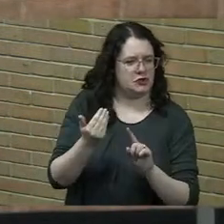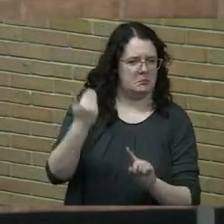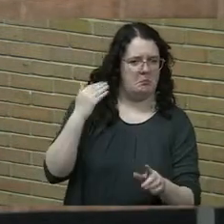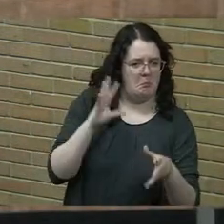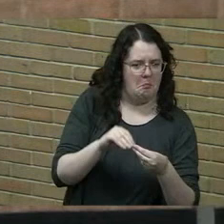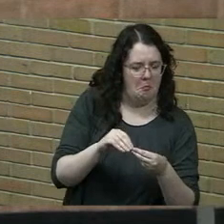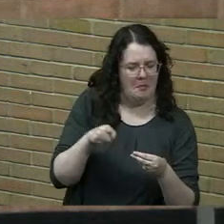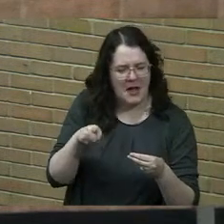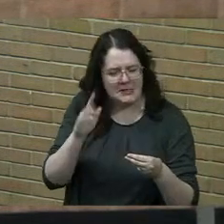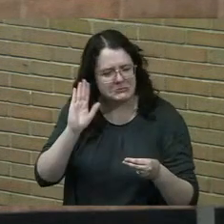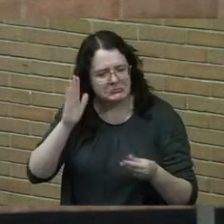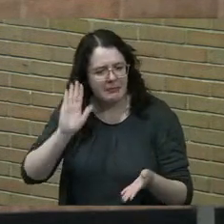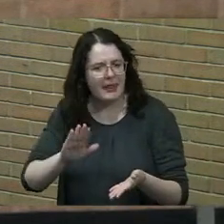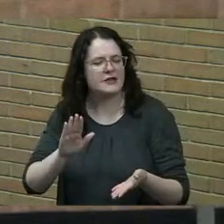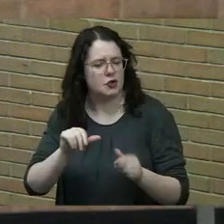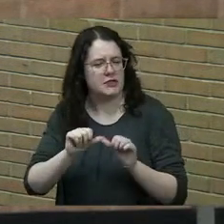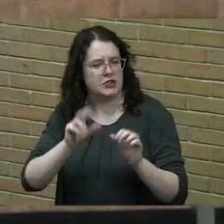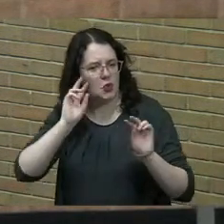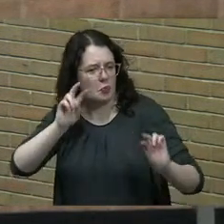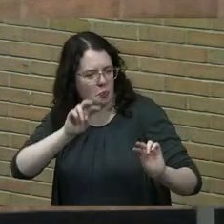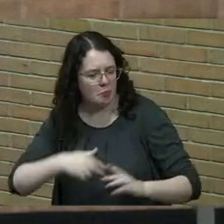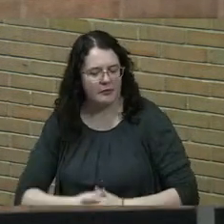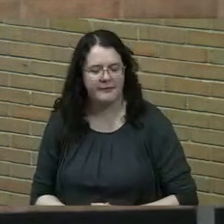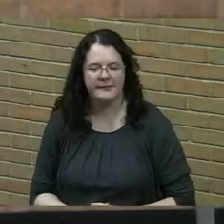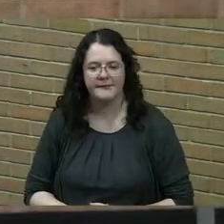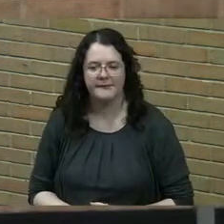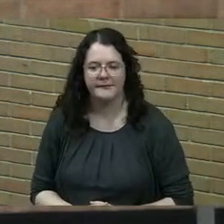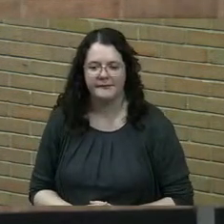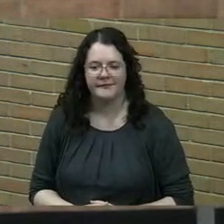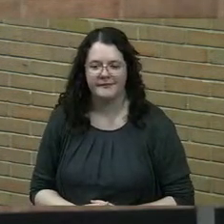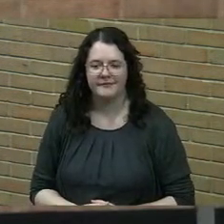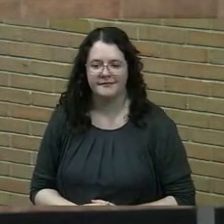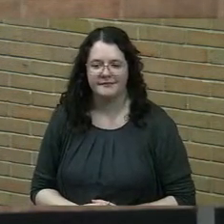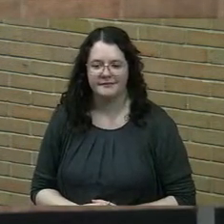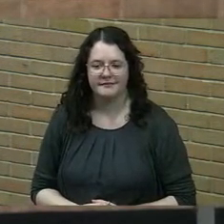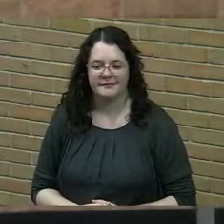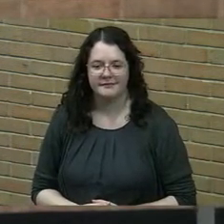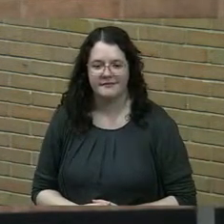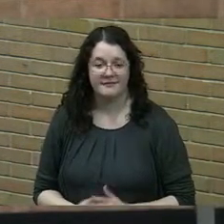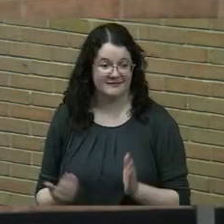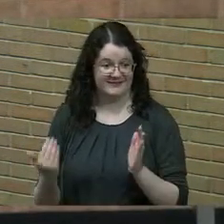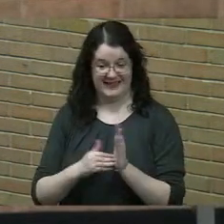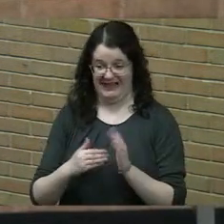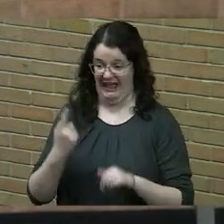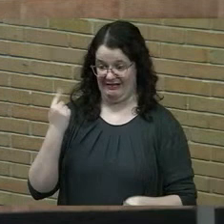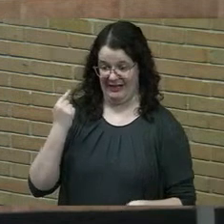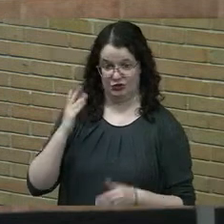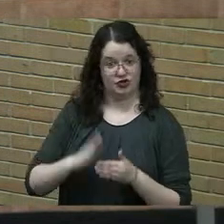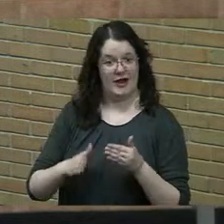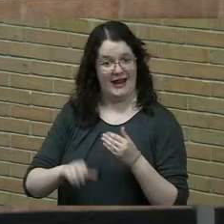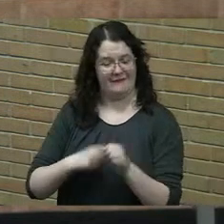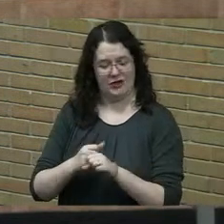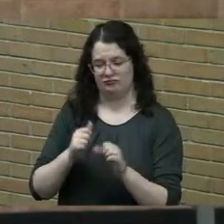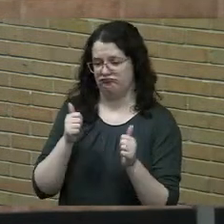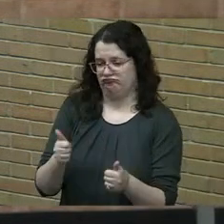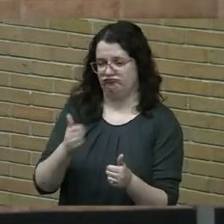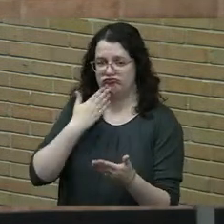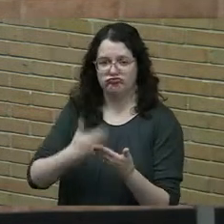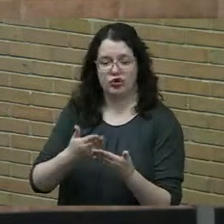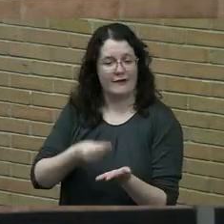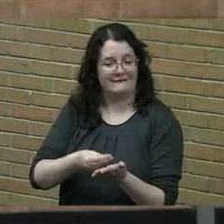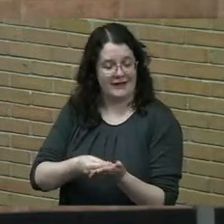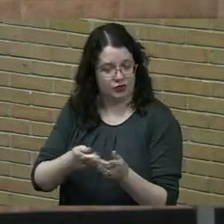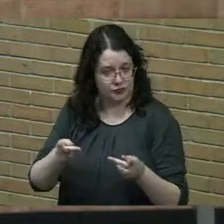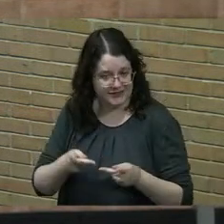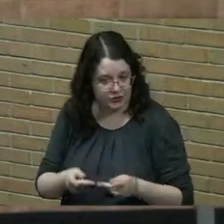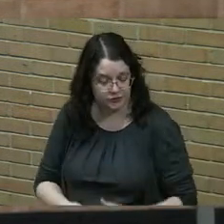to continue to monitor. But again, you ended the year in very good financial position. One of the other items